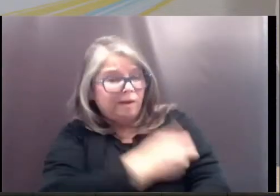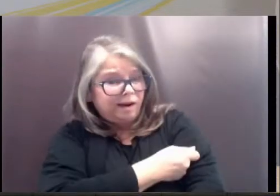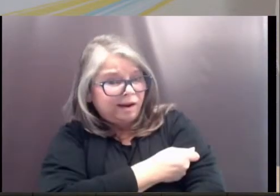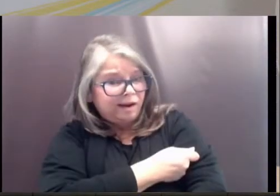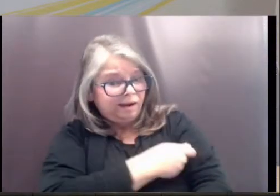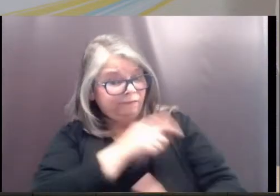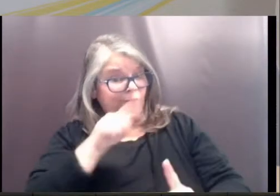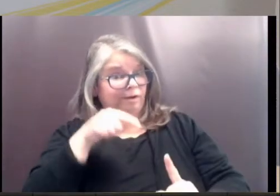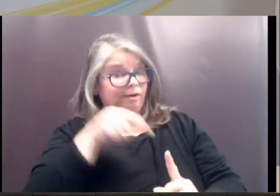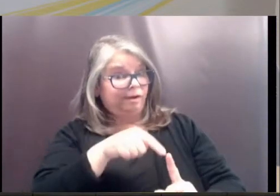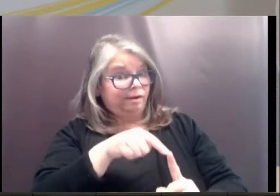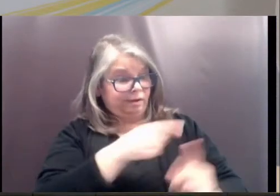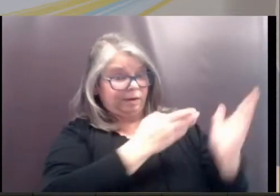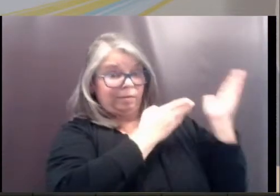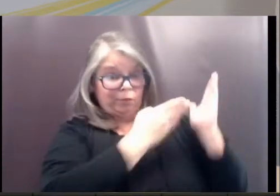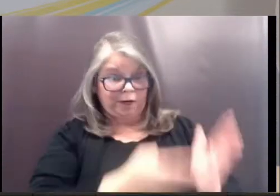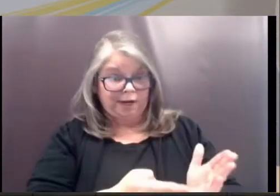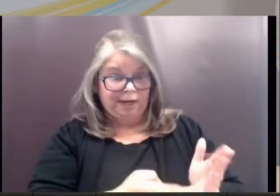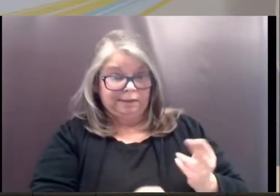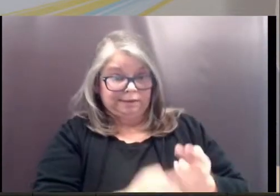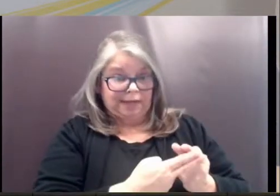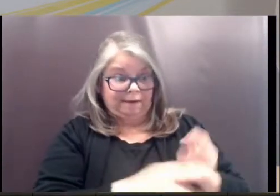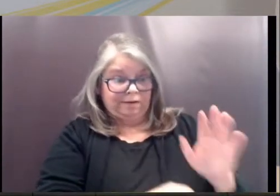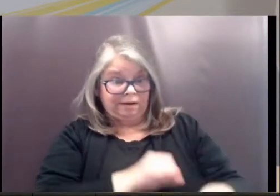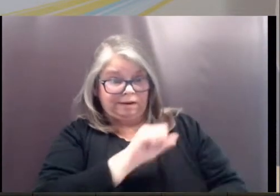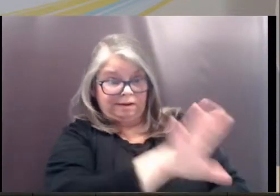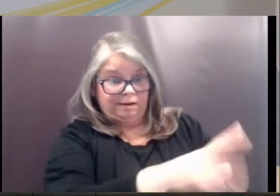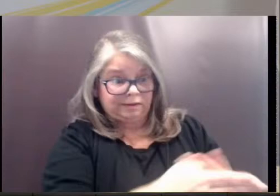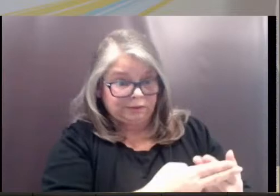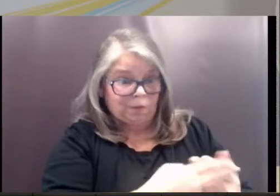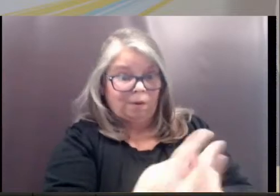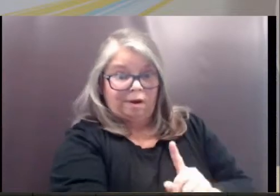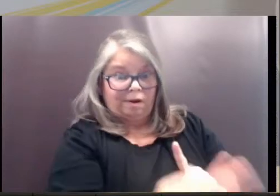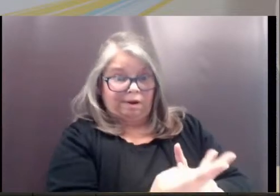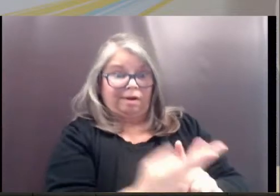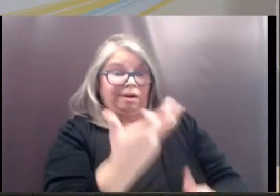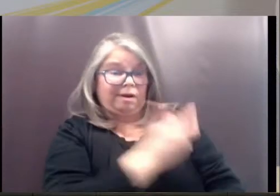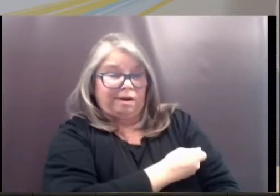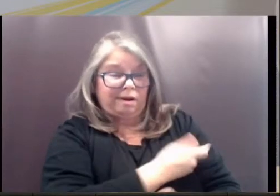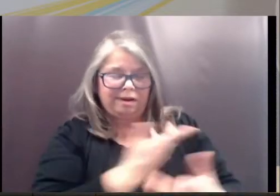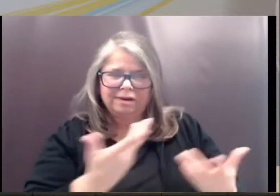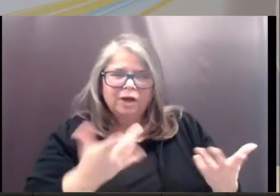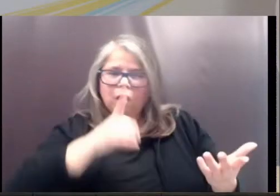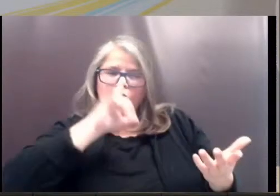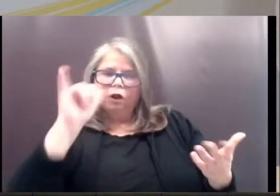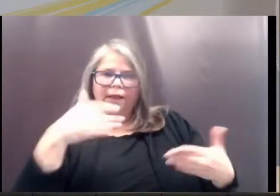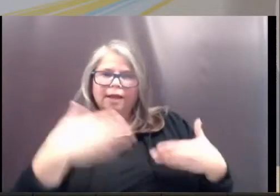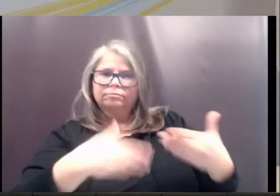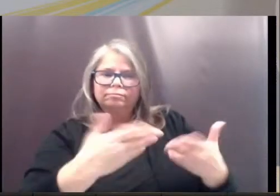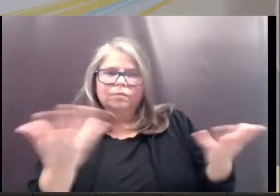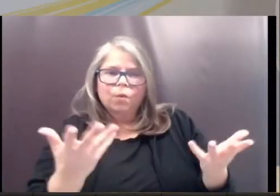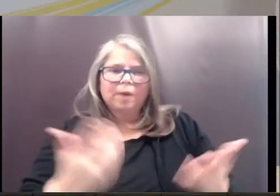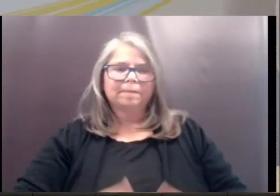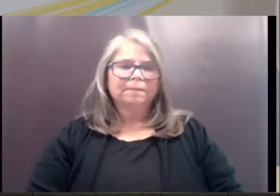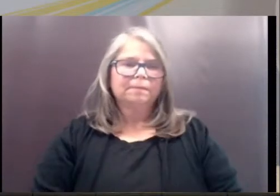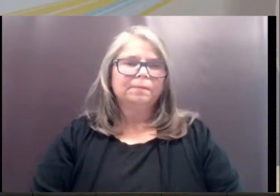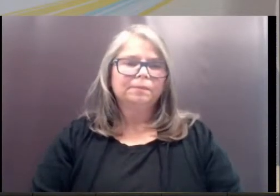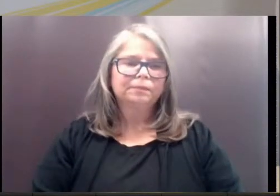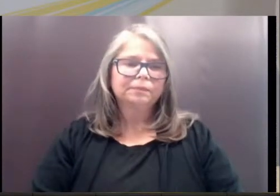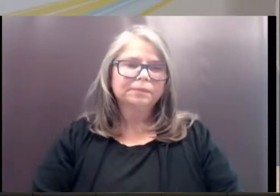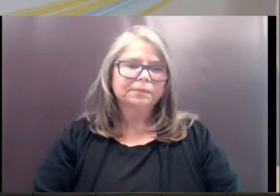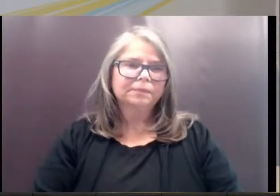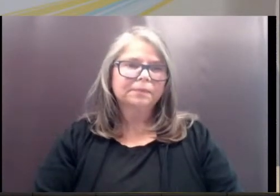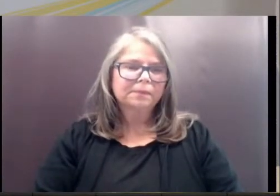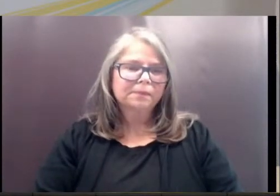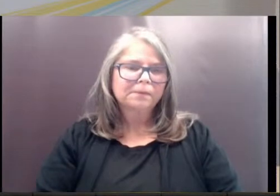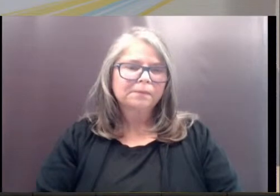drop-off location. Yeah, so great questions, and so I may